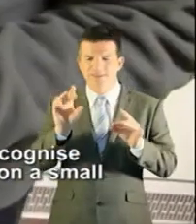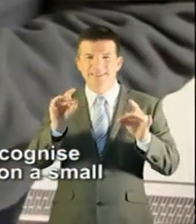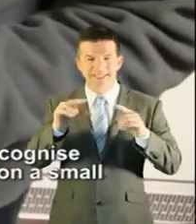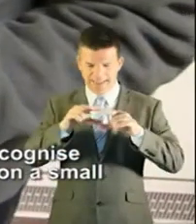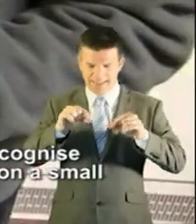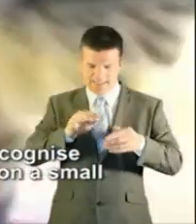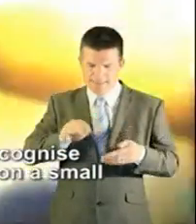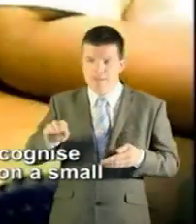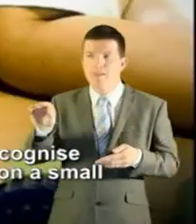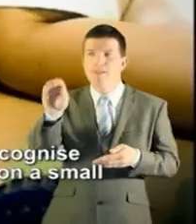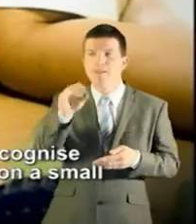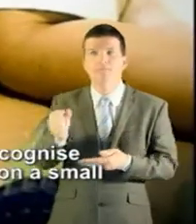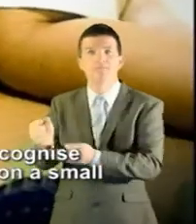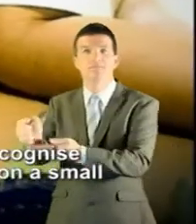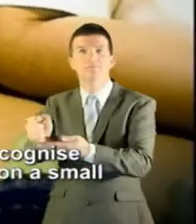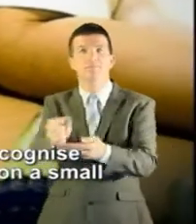adhesive label.